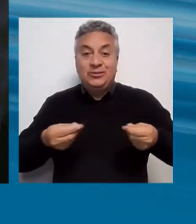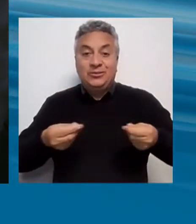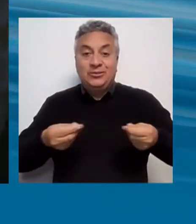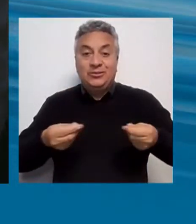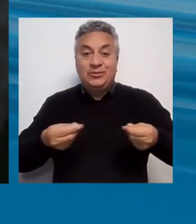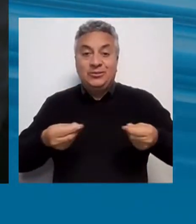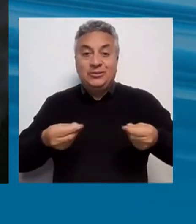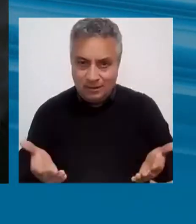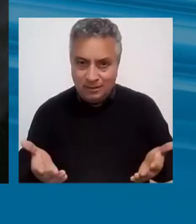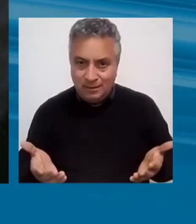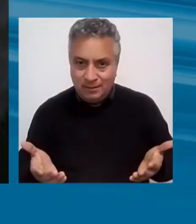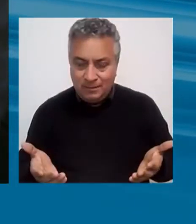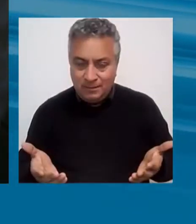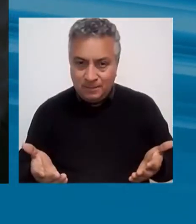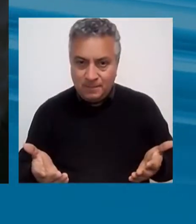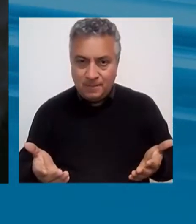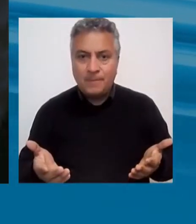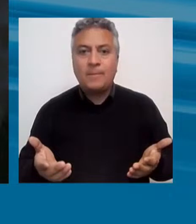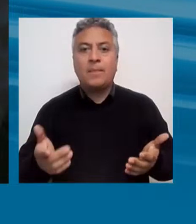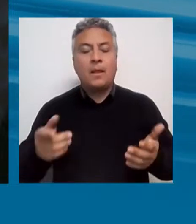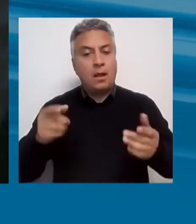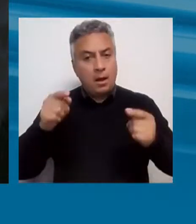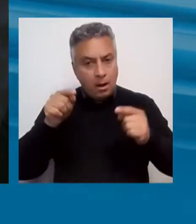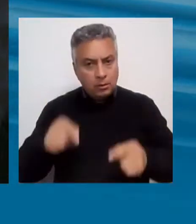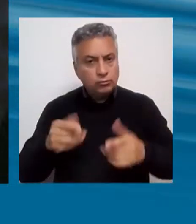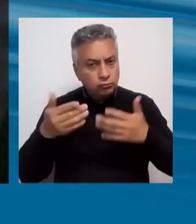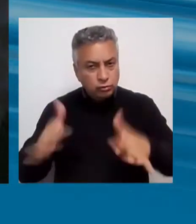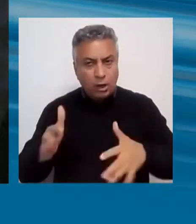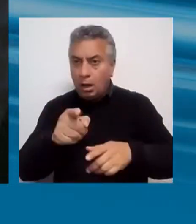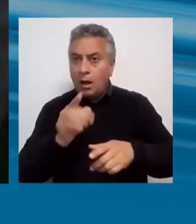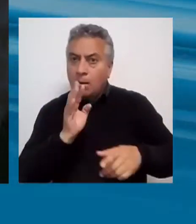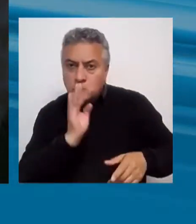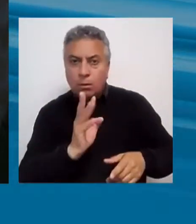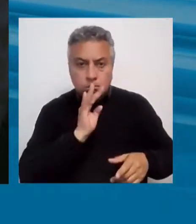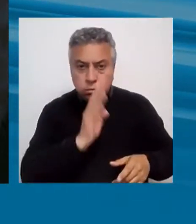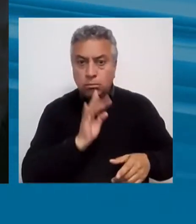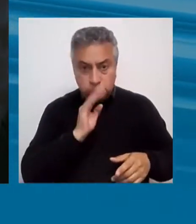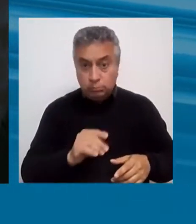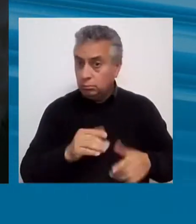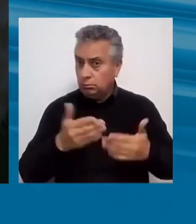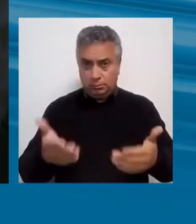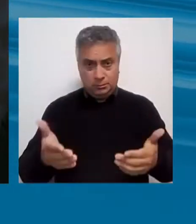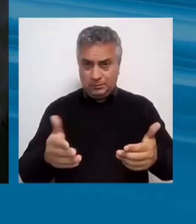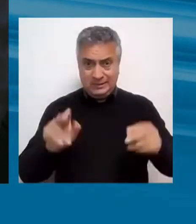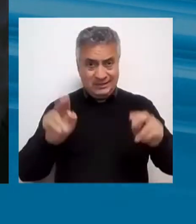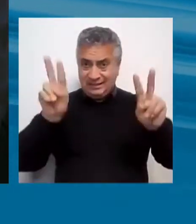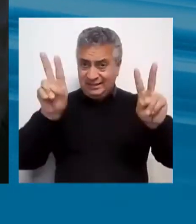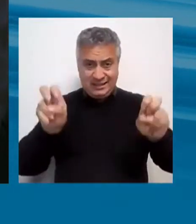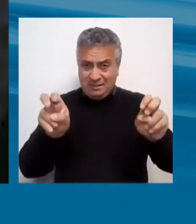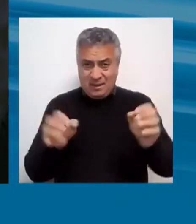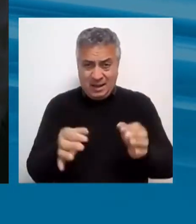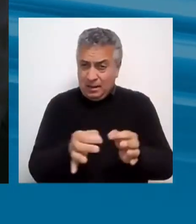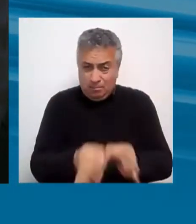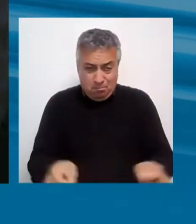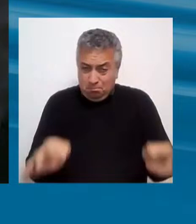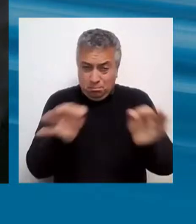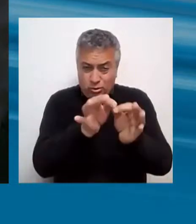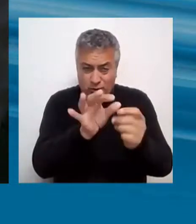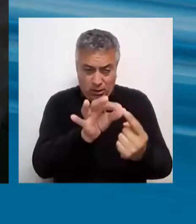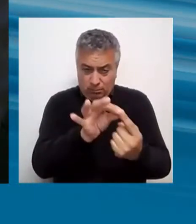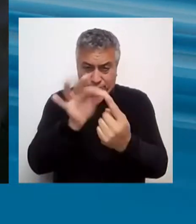The interventions by the panel members have highlighted important